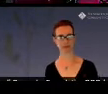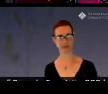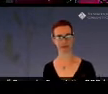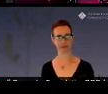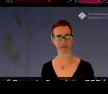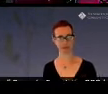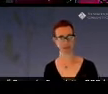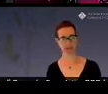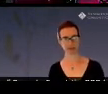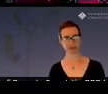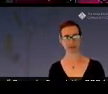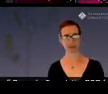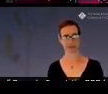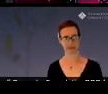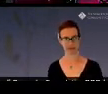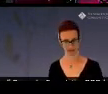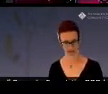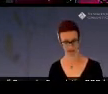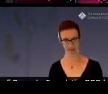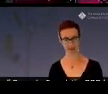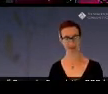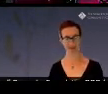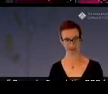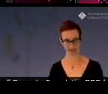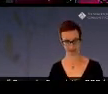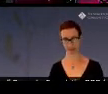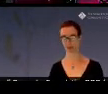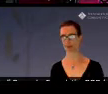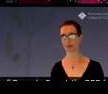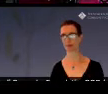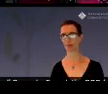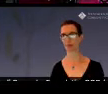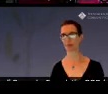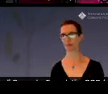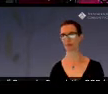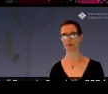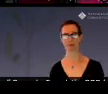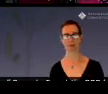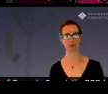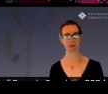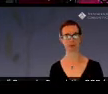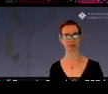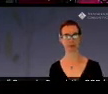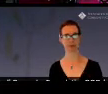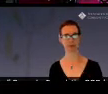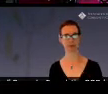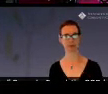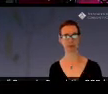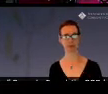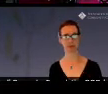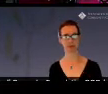All righty there. Great, we actually have a pretty good mix kind of across the state here.